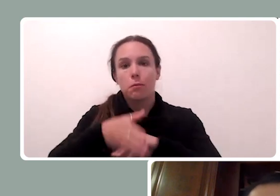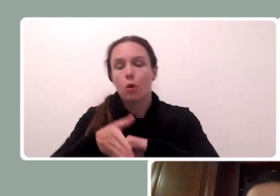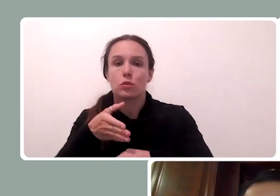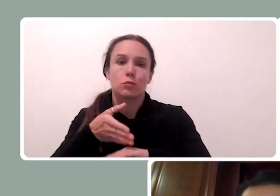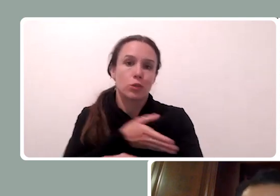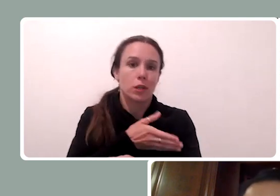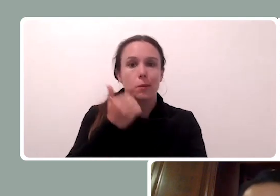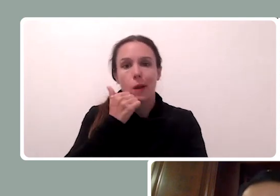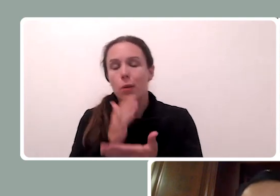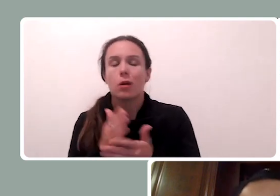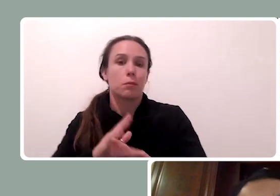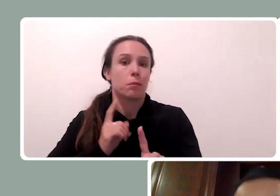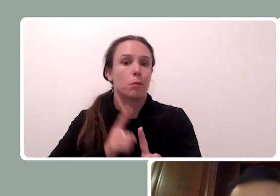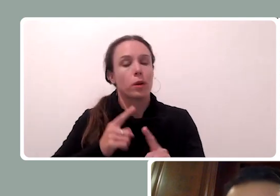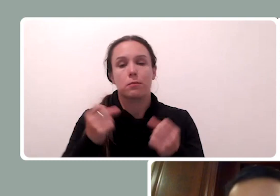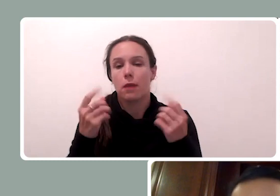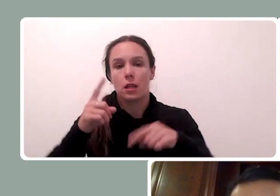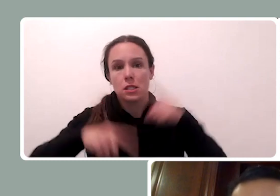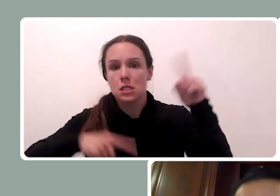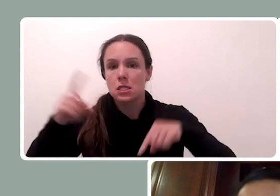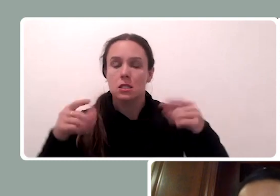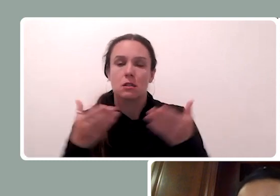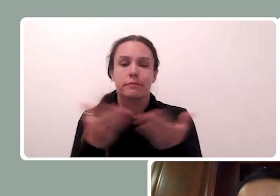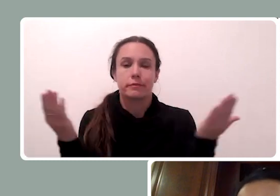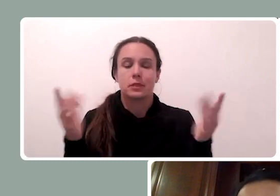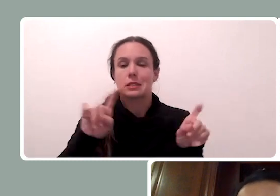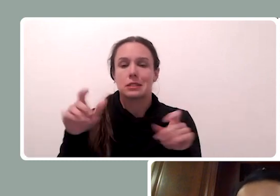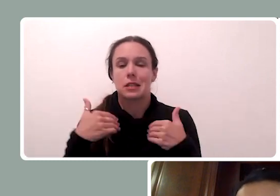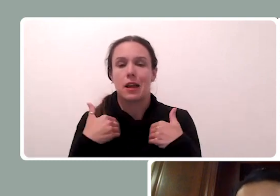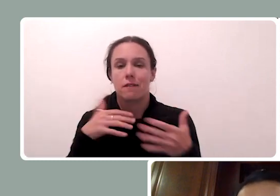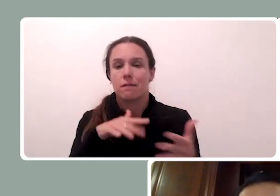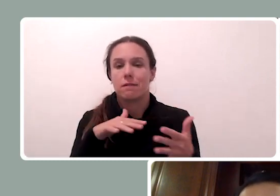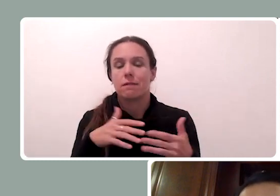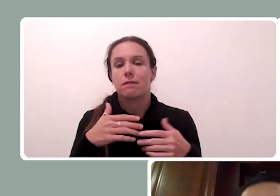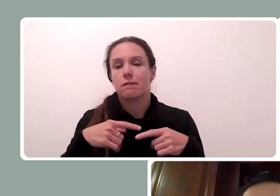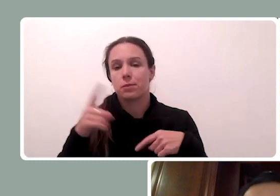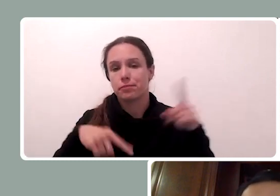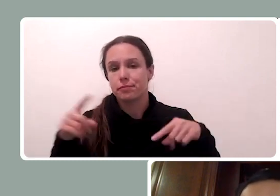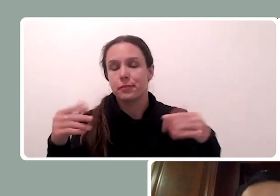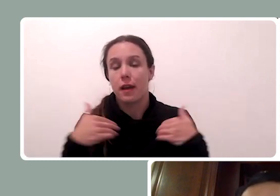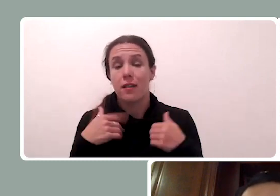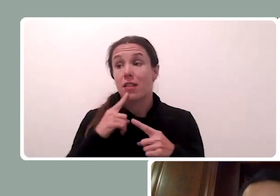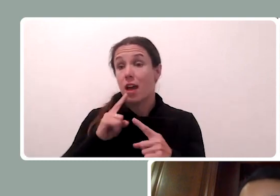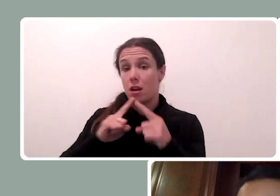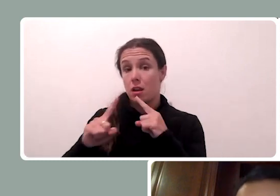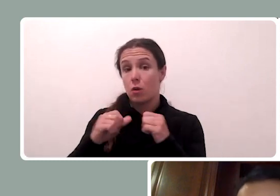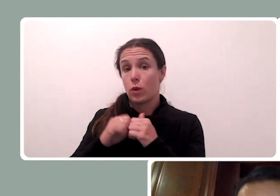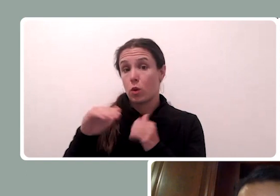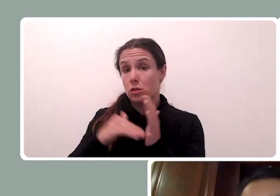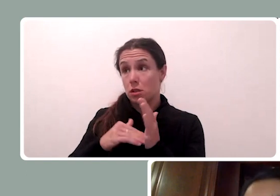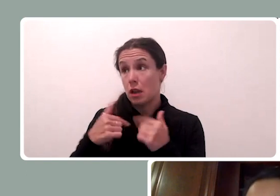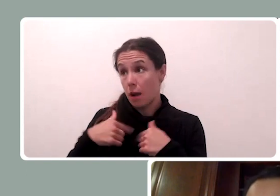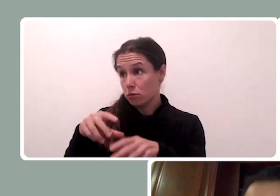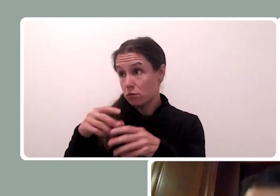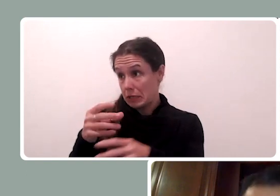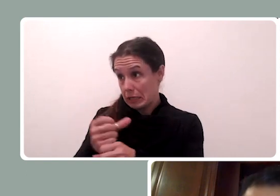are like multiple variables and multiple studies that are out there. I think the discussion with your provider should be, am I getting a test? And